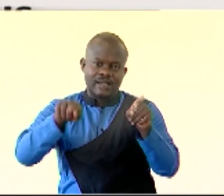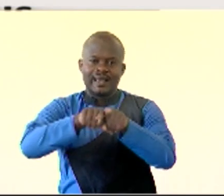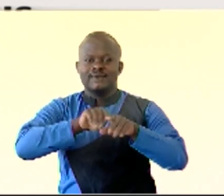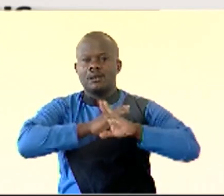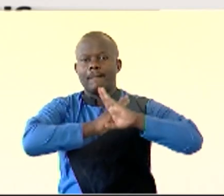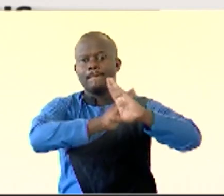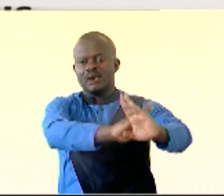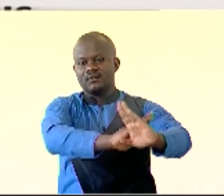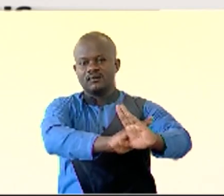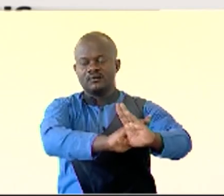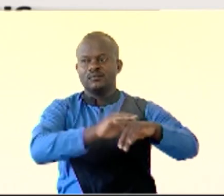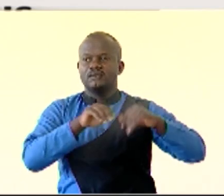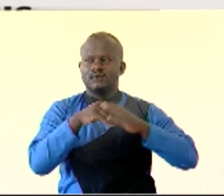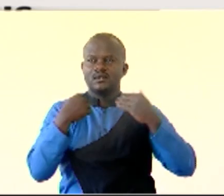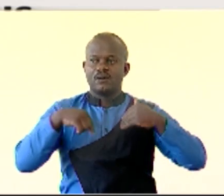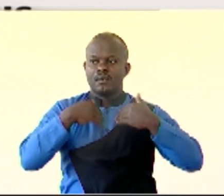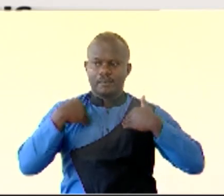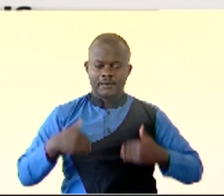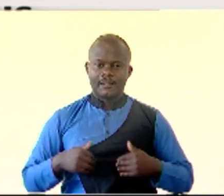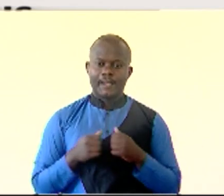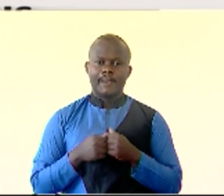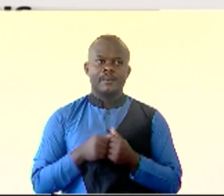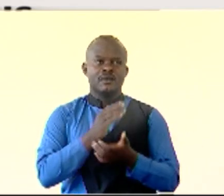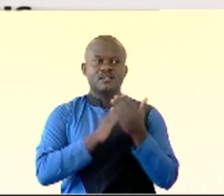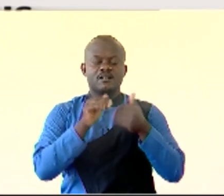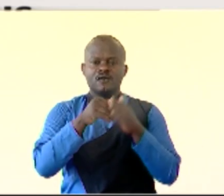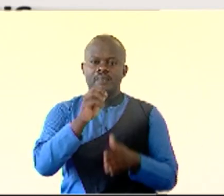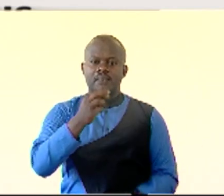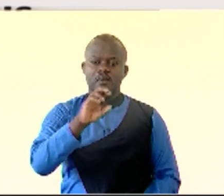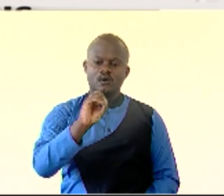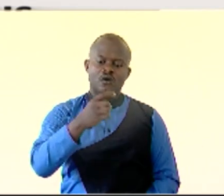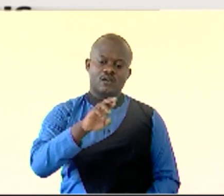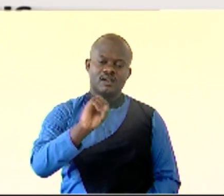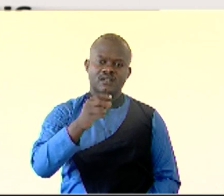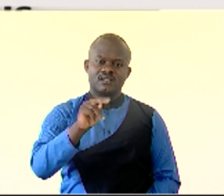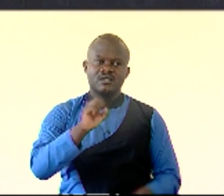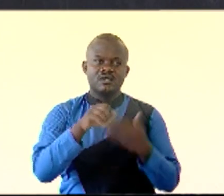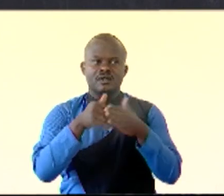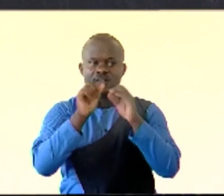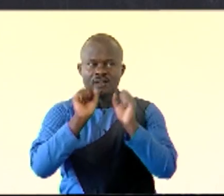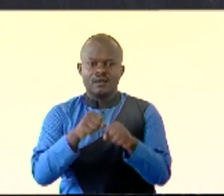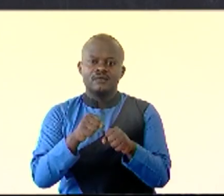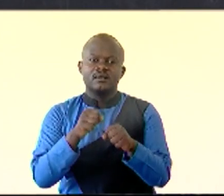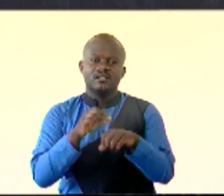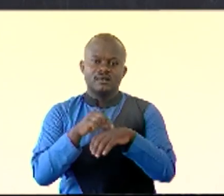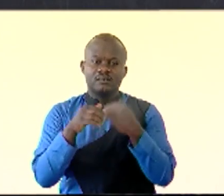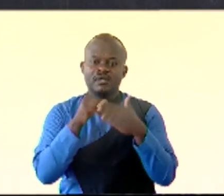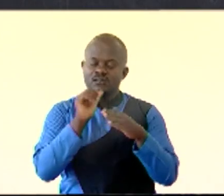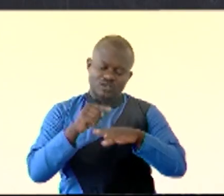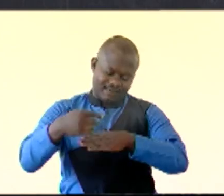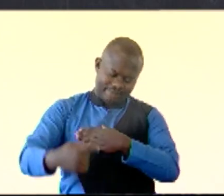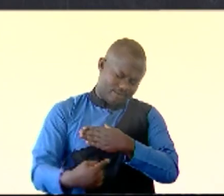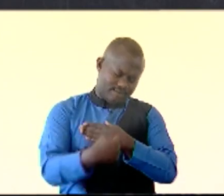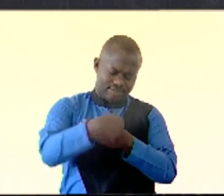water to enter into our body. Some of microorganisms, they can be on the skin, but they don't penetrate into the